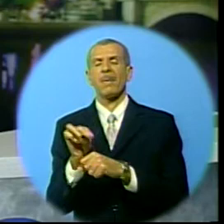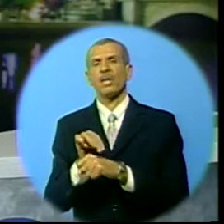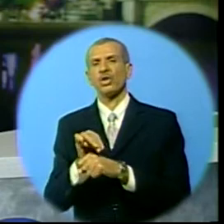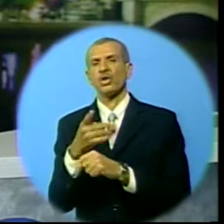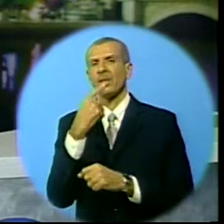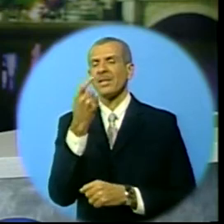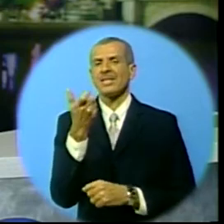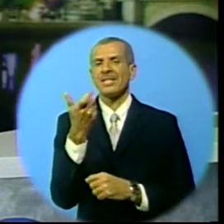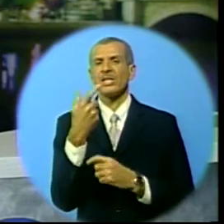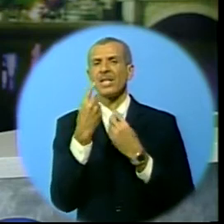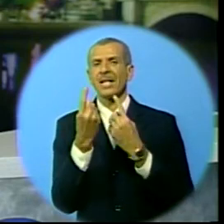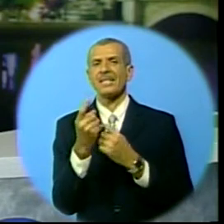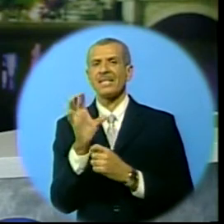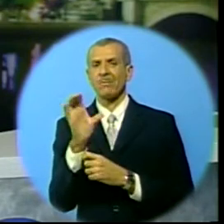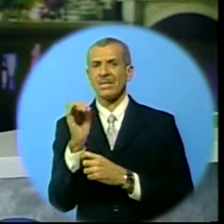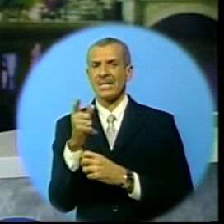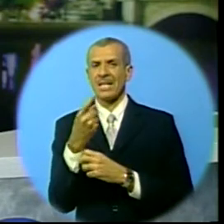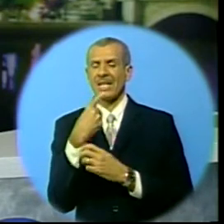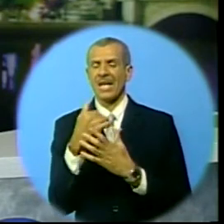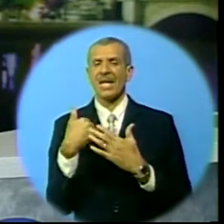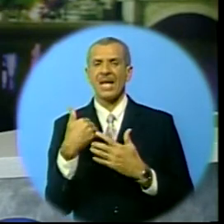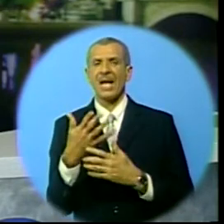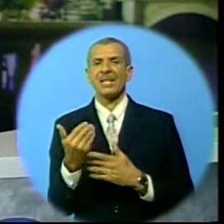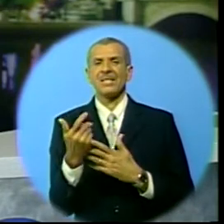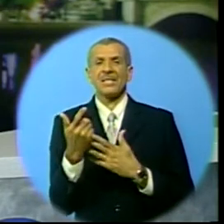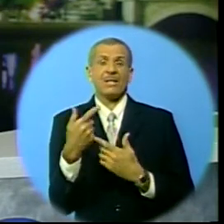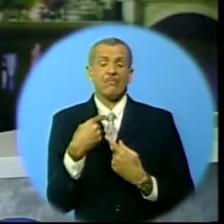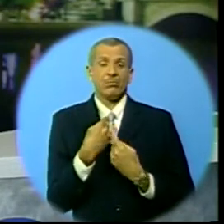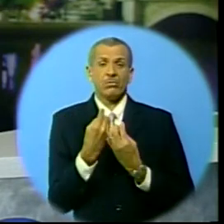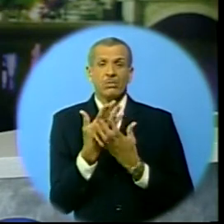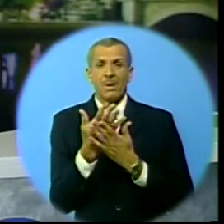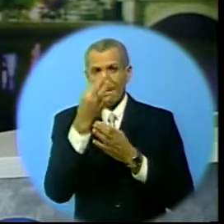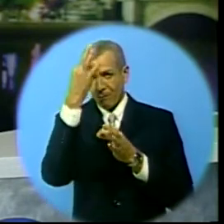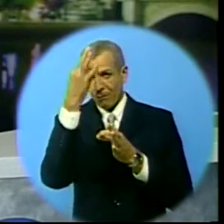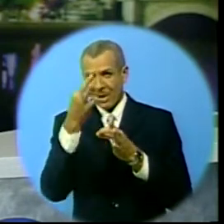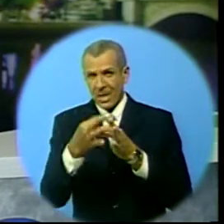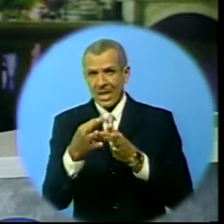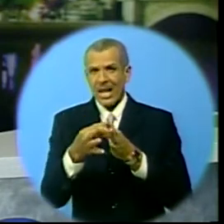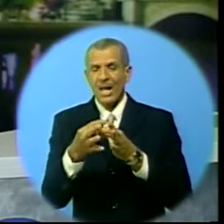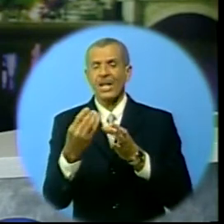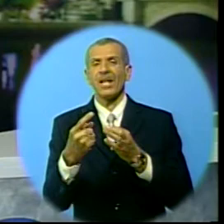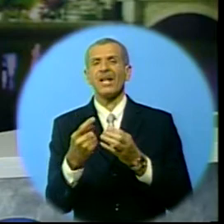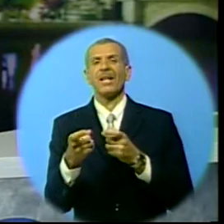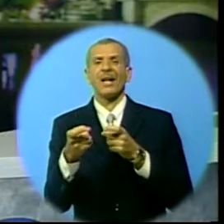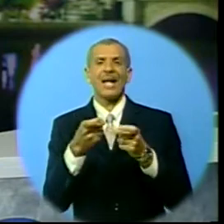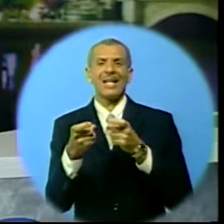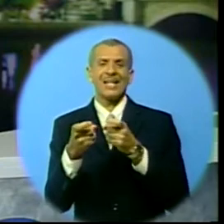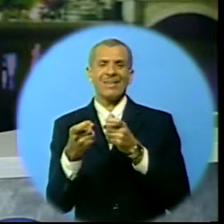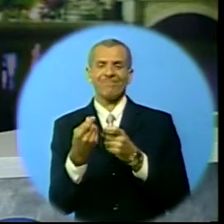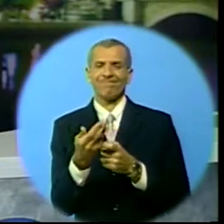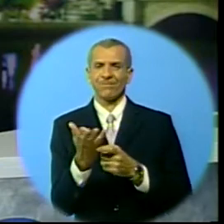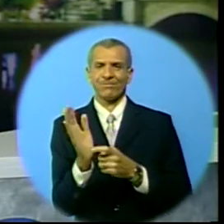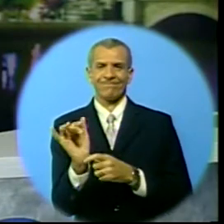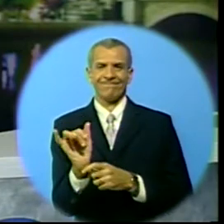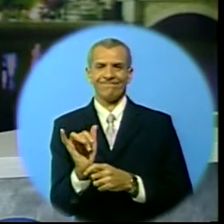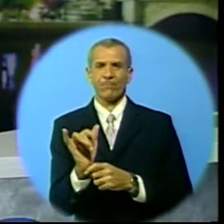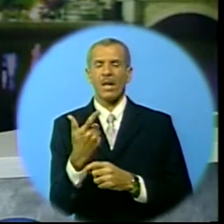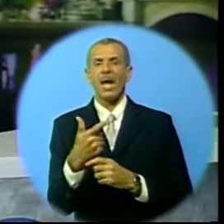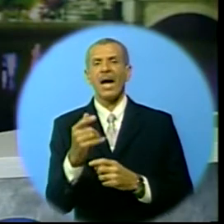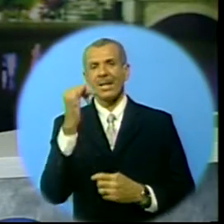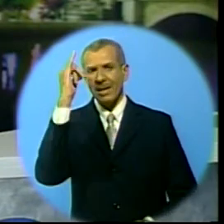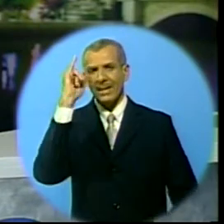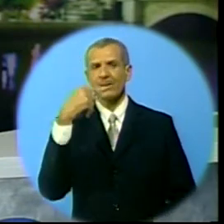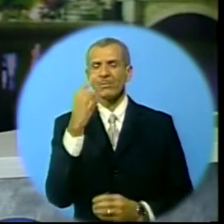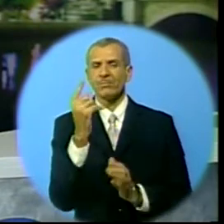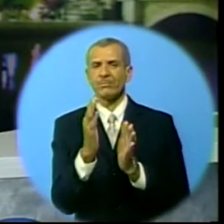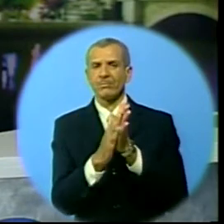He tells CBC News that he has always expressed faith in the process for dealing with such matters. Mr. Innes has therefore